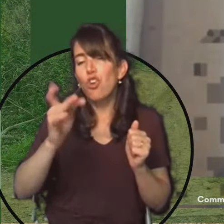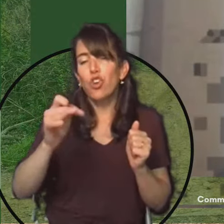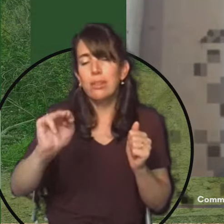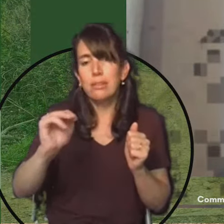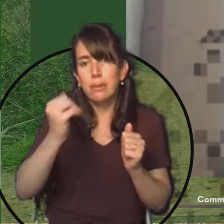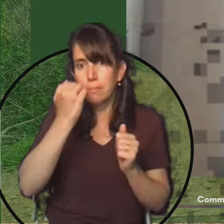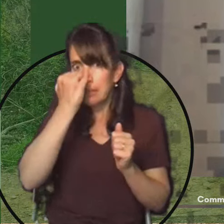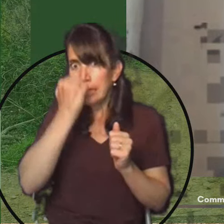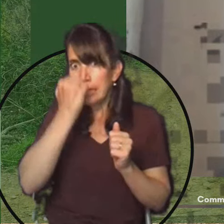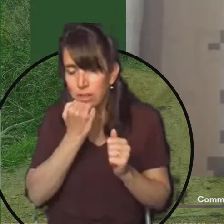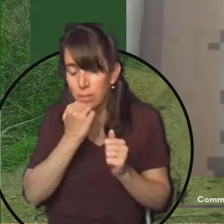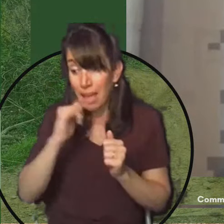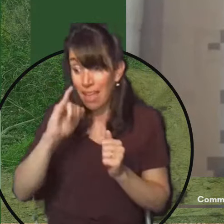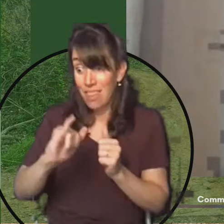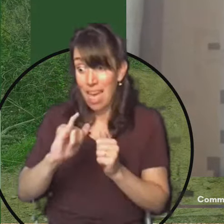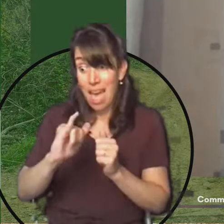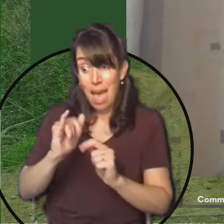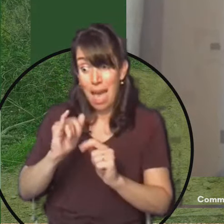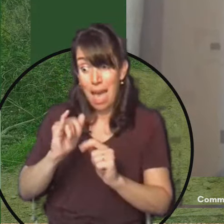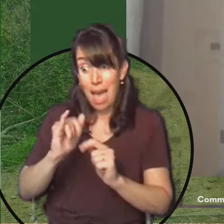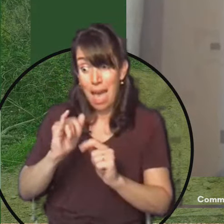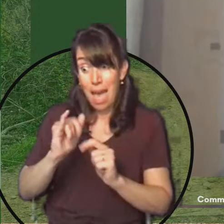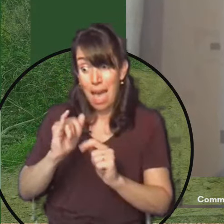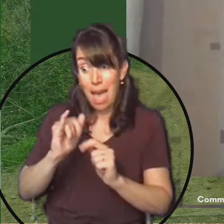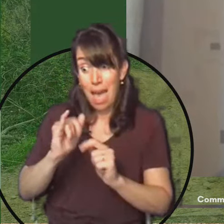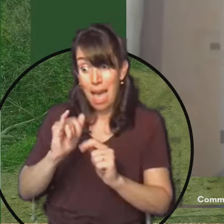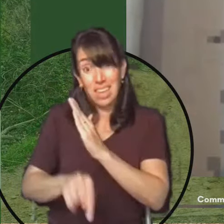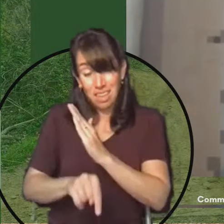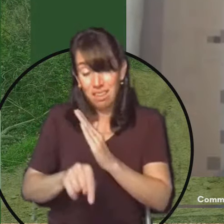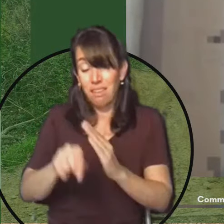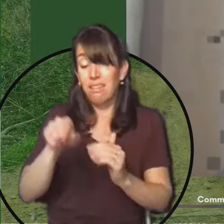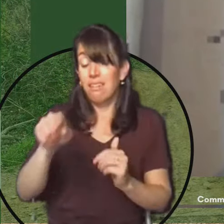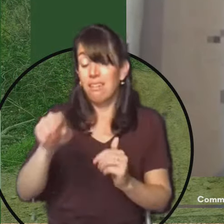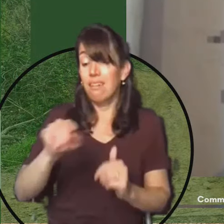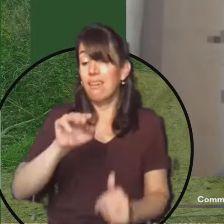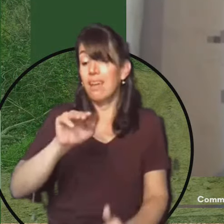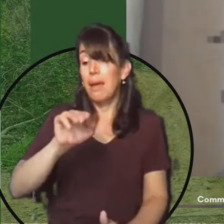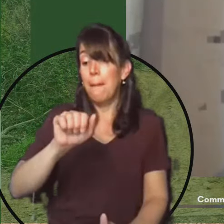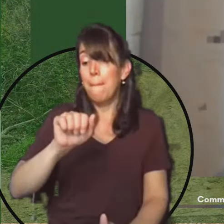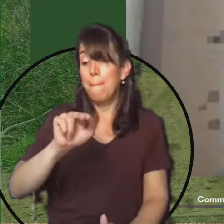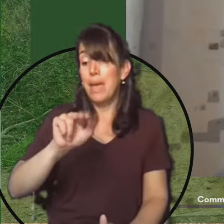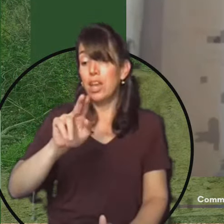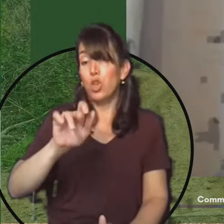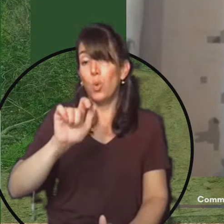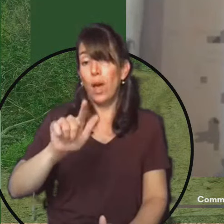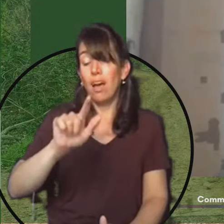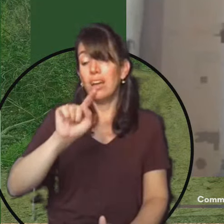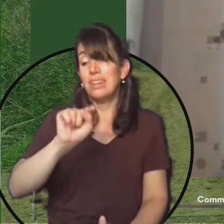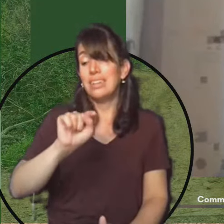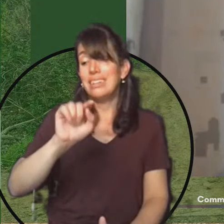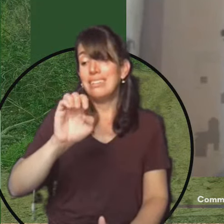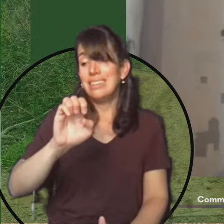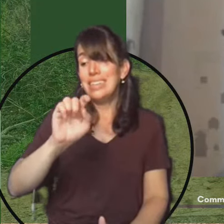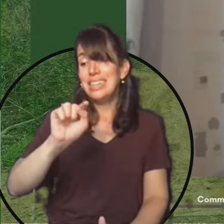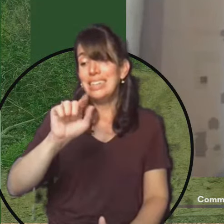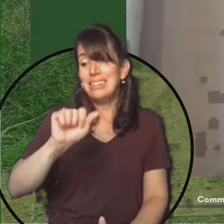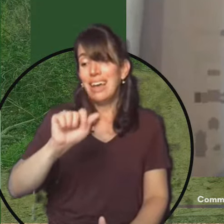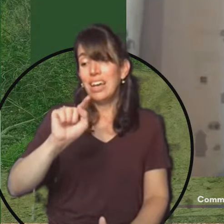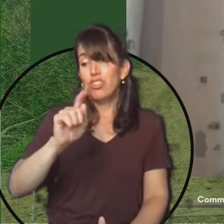killed Manuel Tortiquita Terran, a young forest defender who was living in the forest at that particular